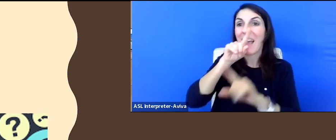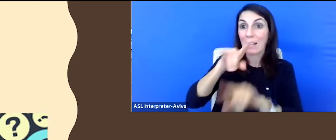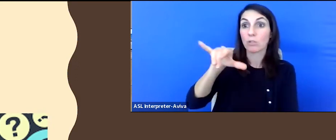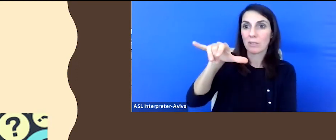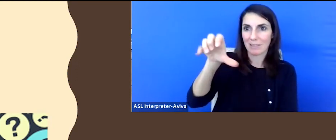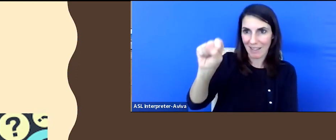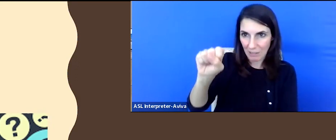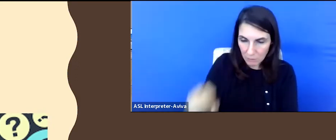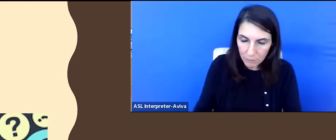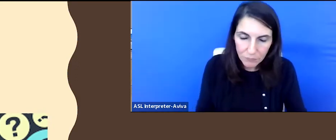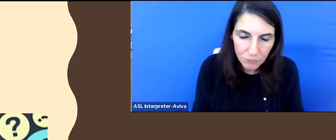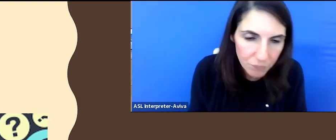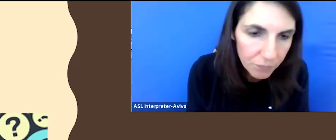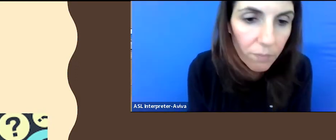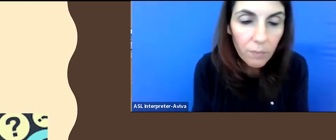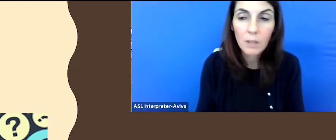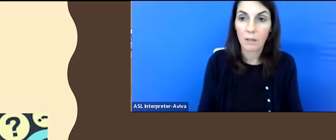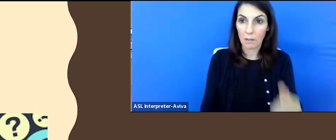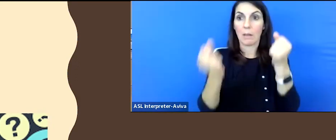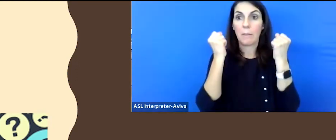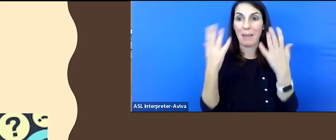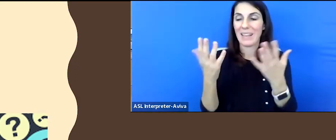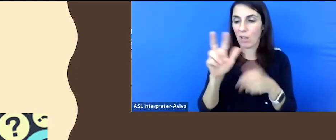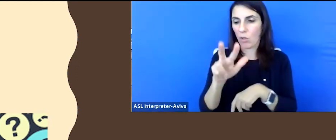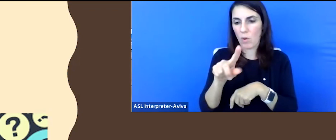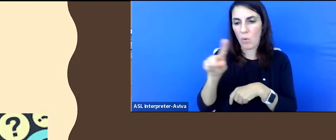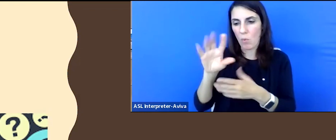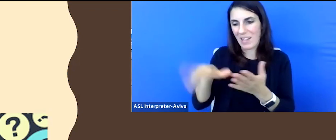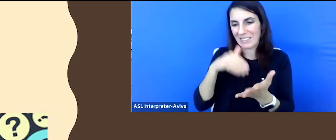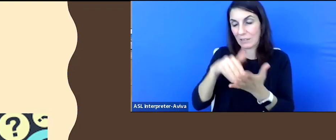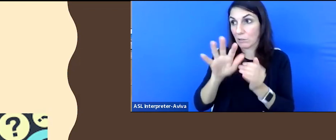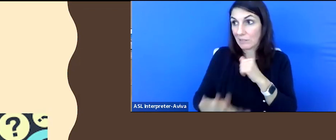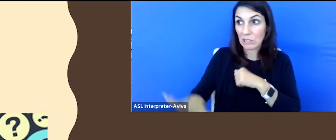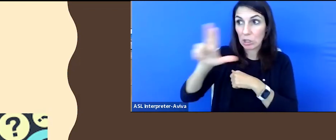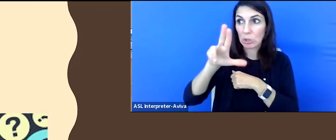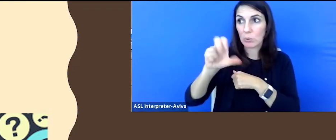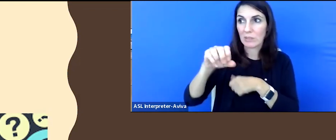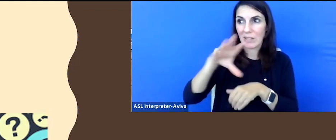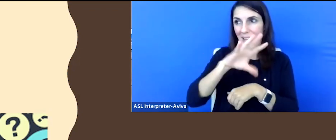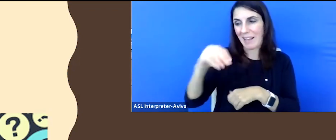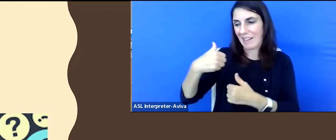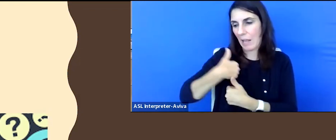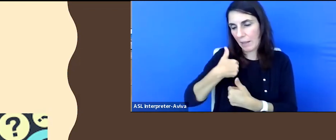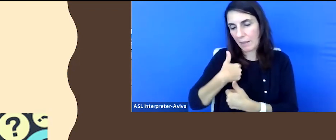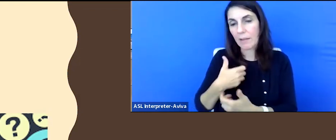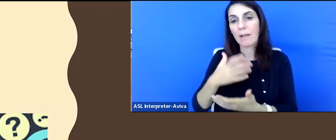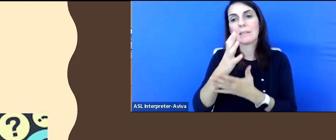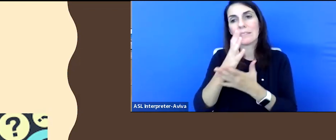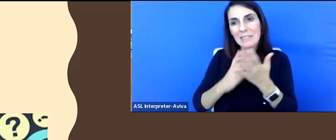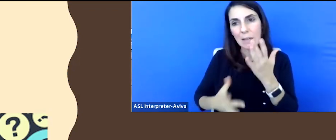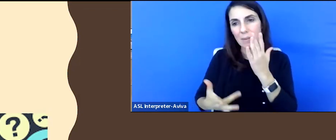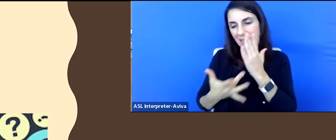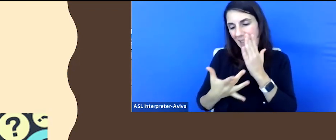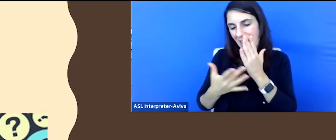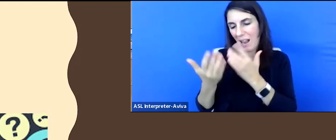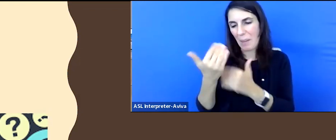There are lots of 311 centers now around the United States and Canada. On some of the technology limitations,